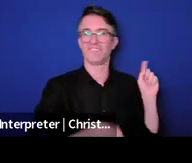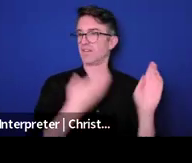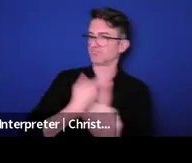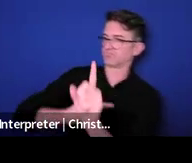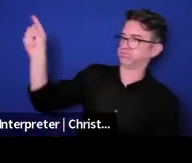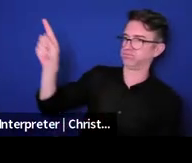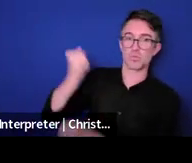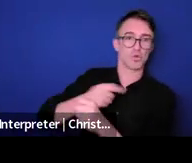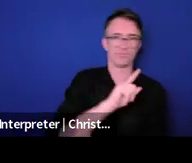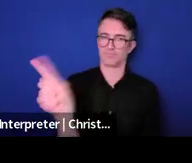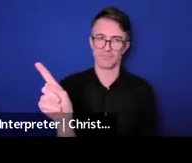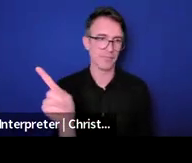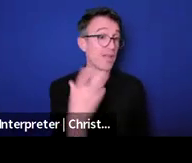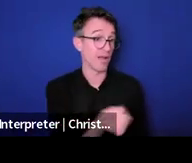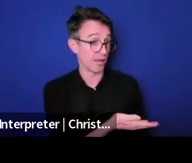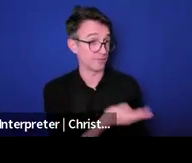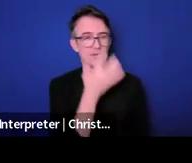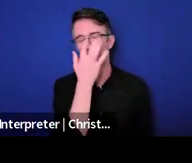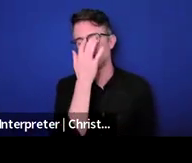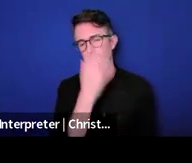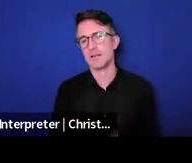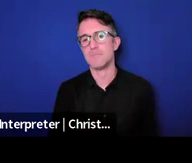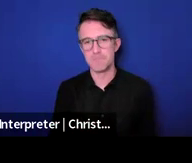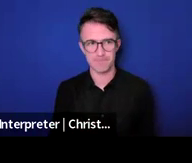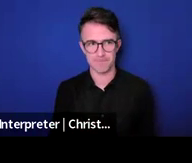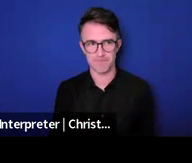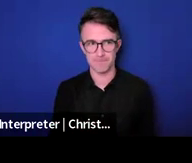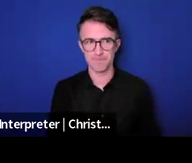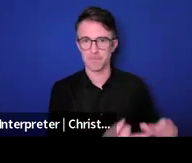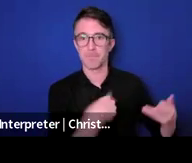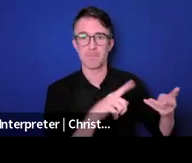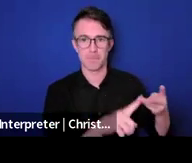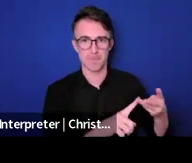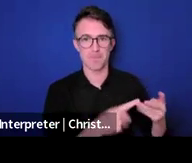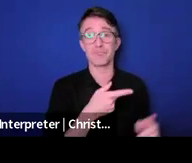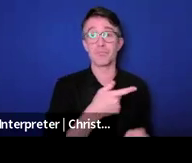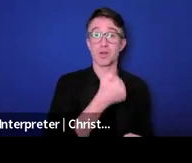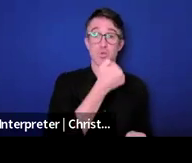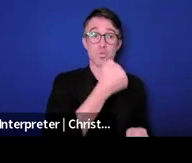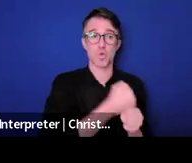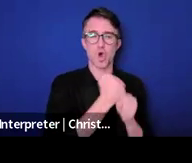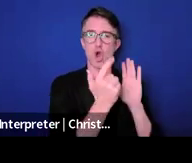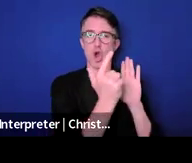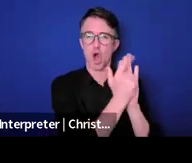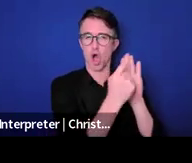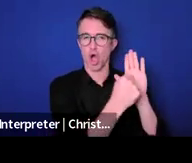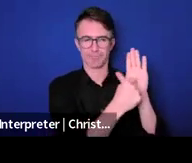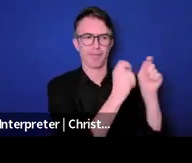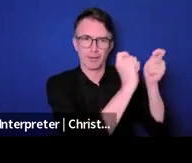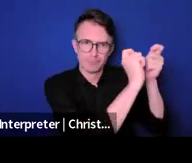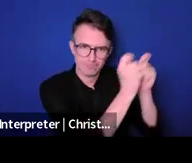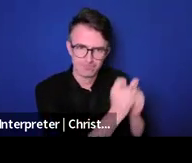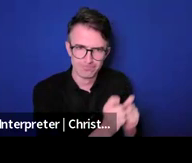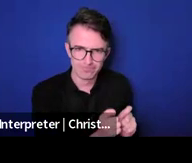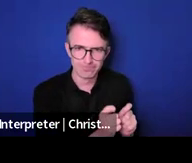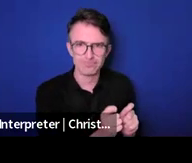support from organizations with the ministry and trying to encourage fathers to take more paid leave and have